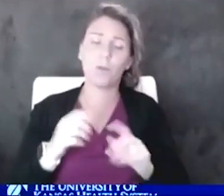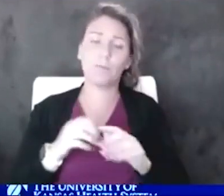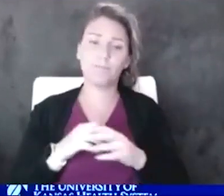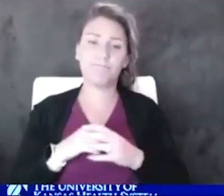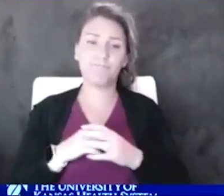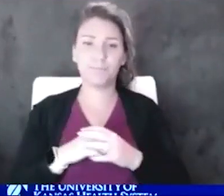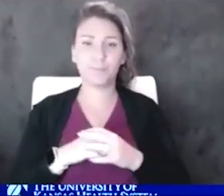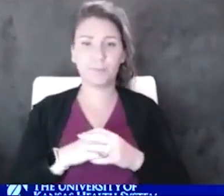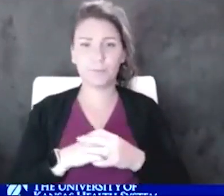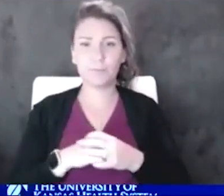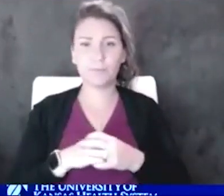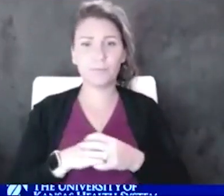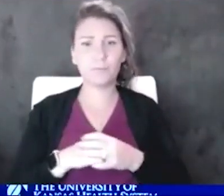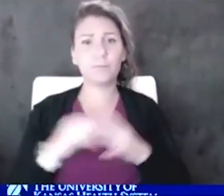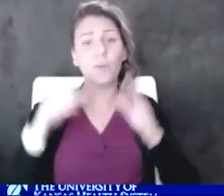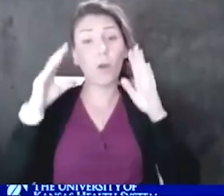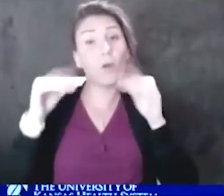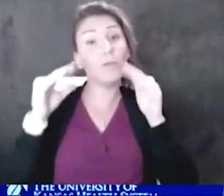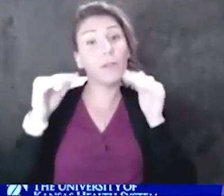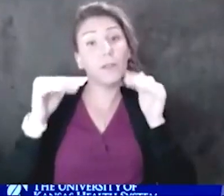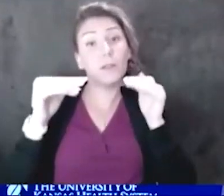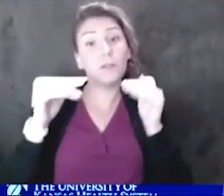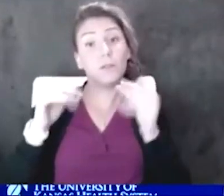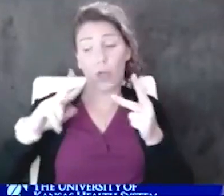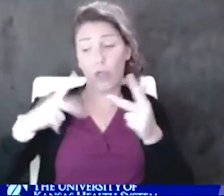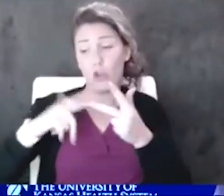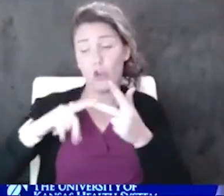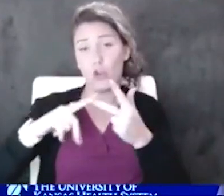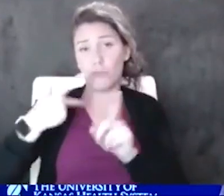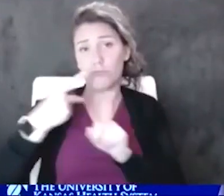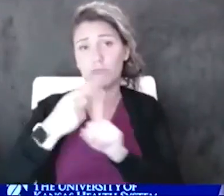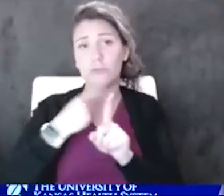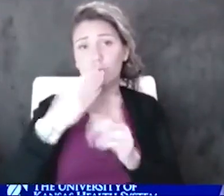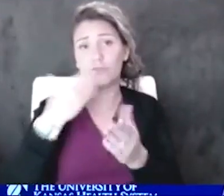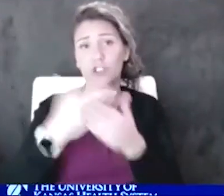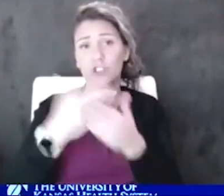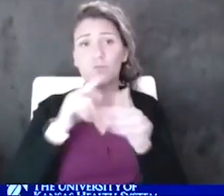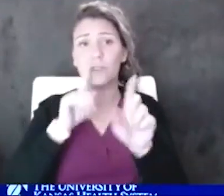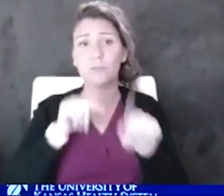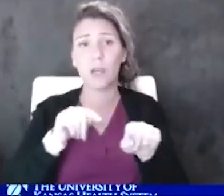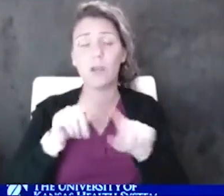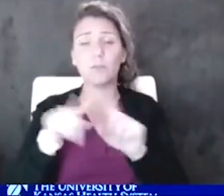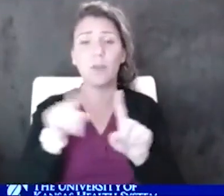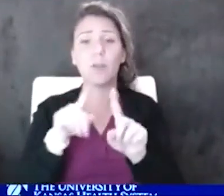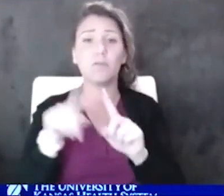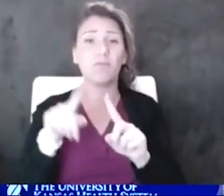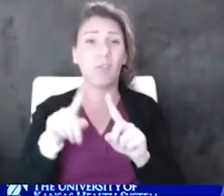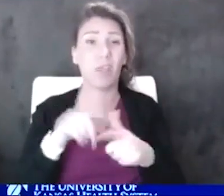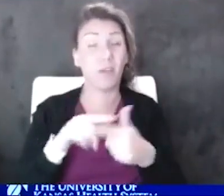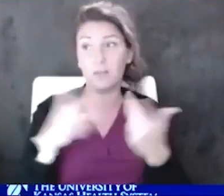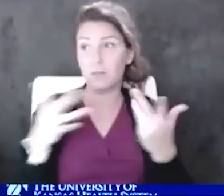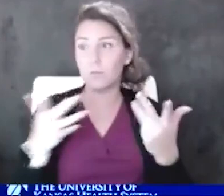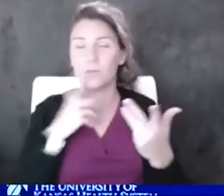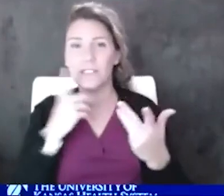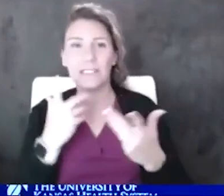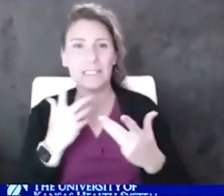hopefully the third doses will give them good responses. But even then, what is that full response? But certainly we have seen more